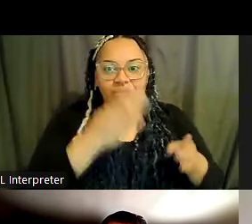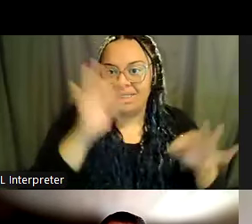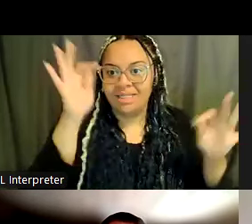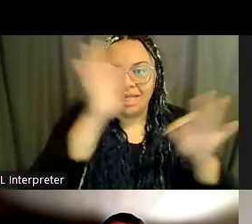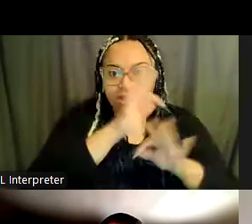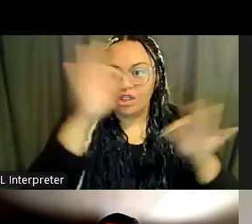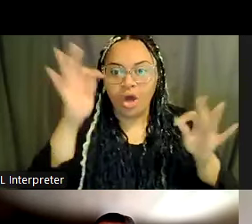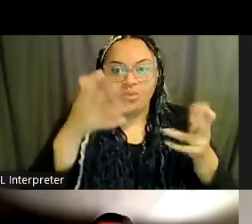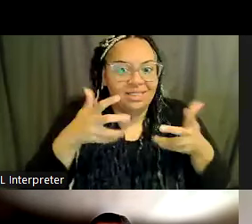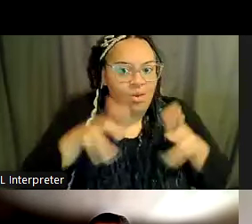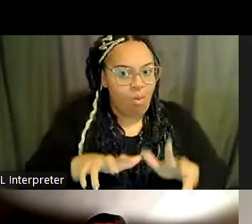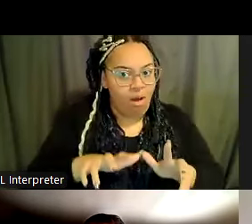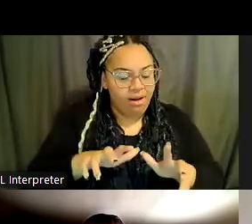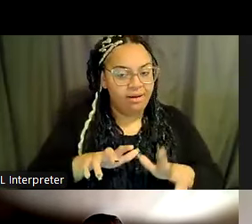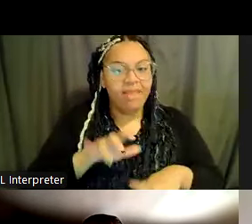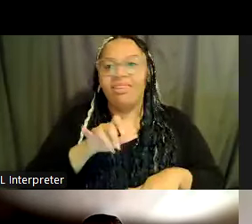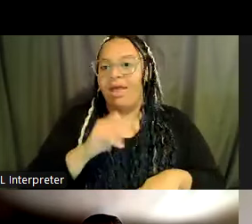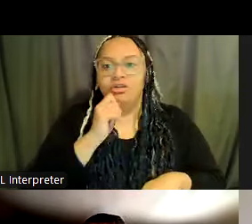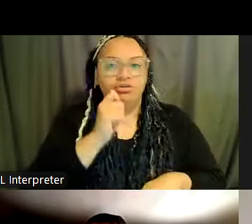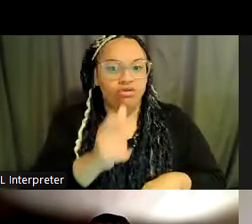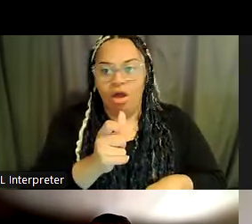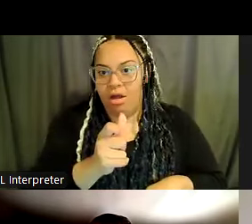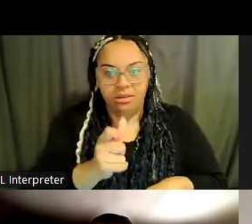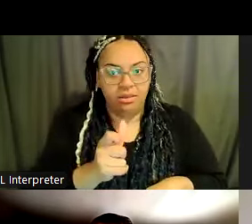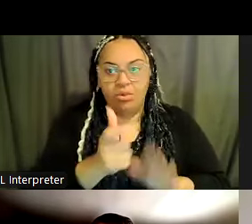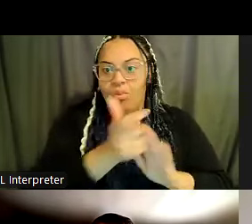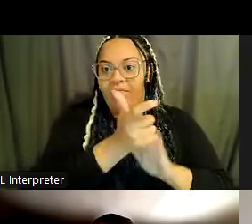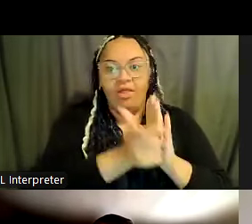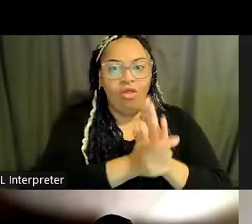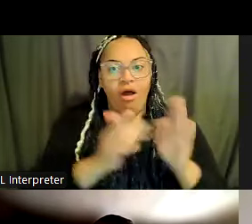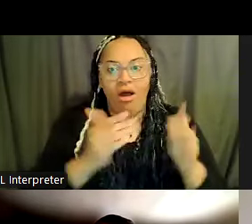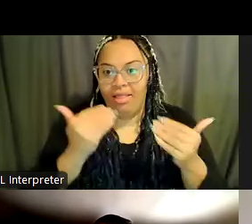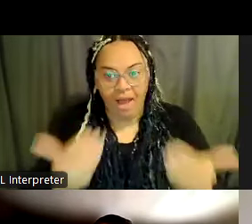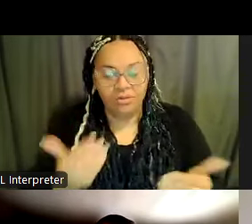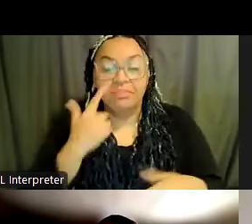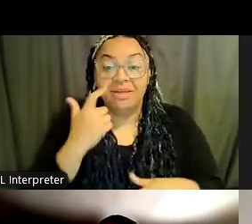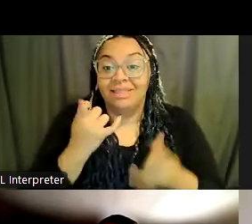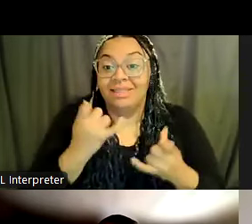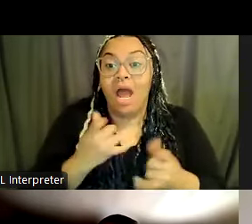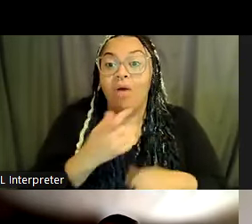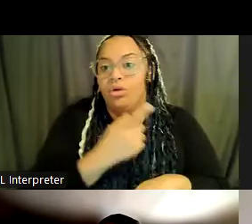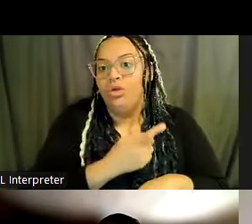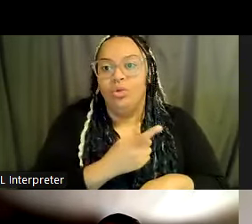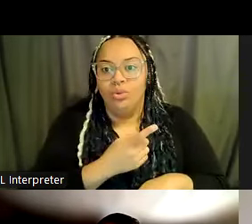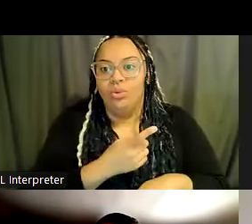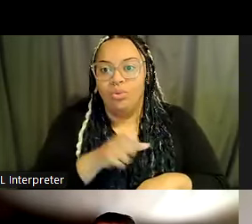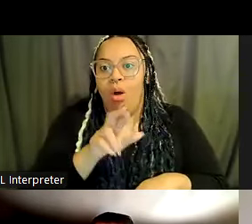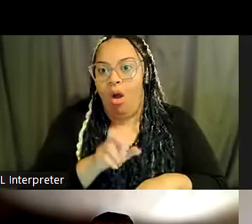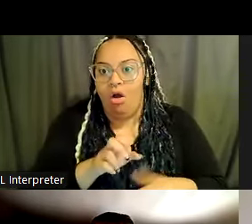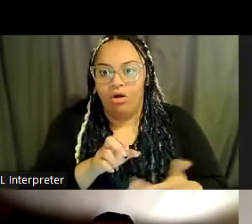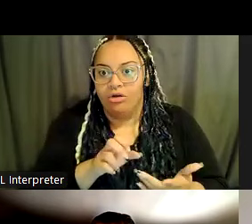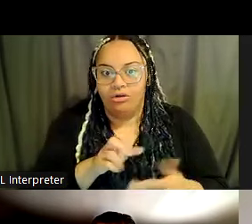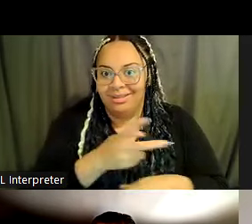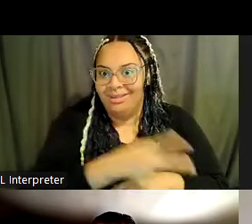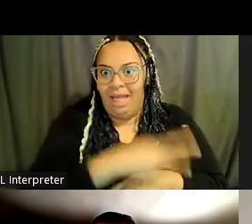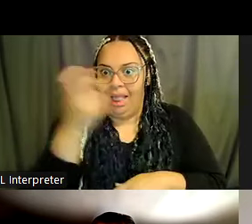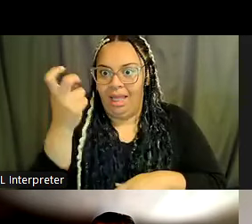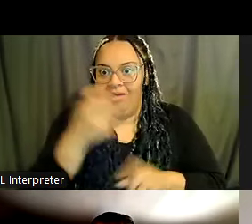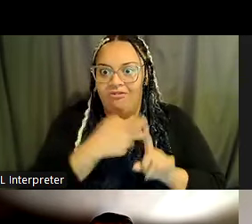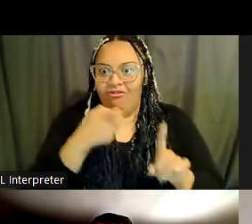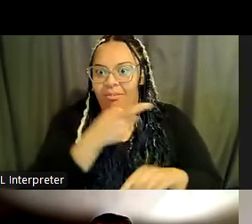that. That is not what the law necessarily allows, because now you are technically committing a robbery of that